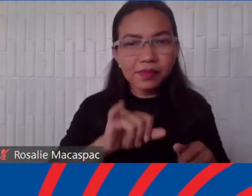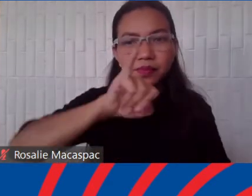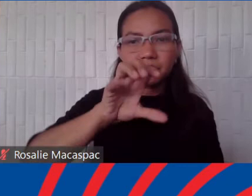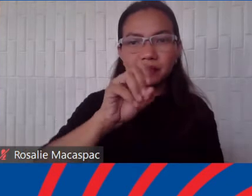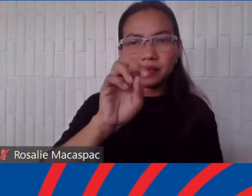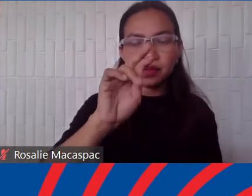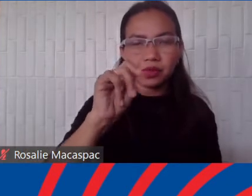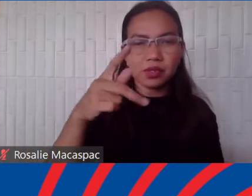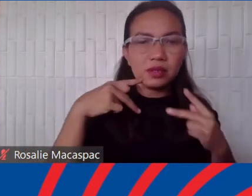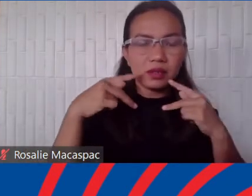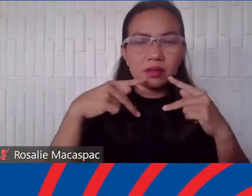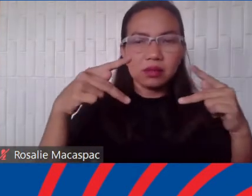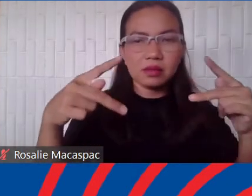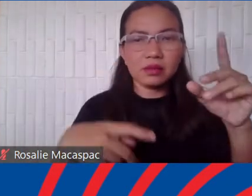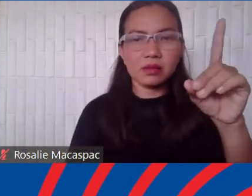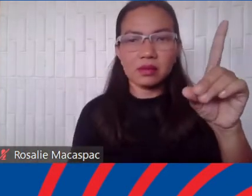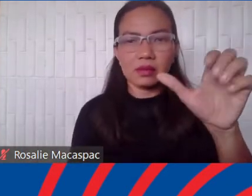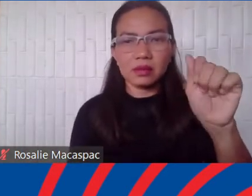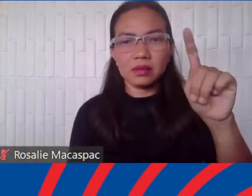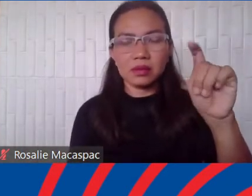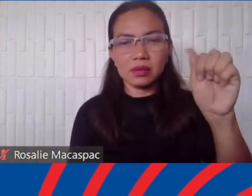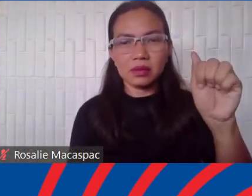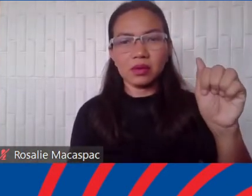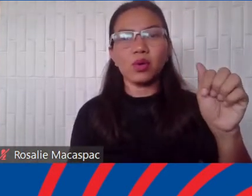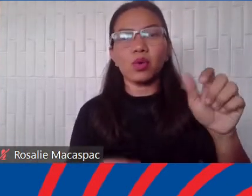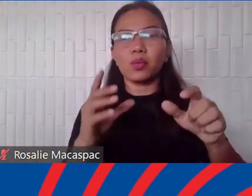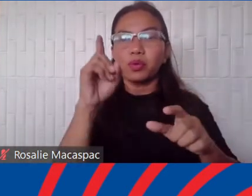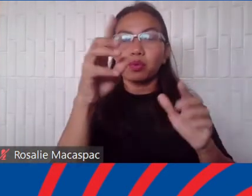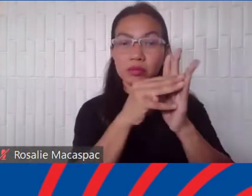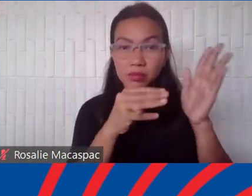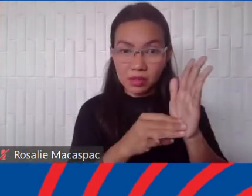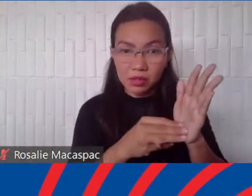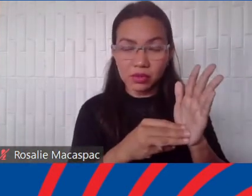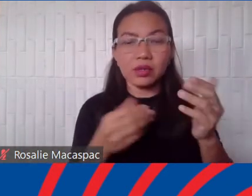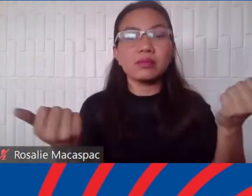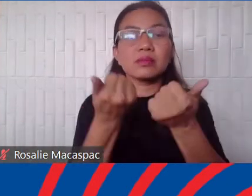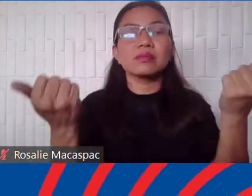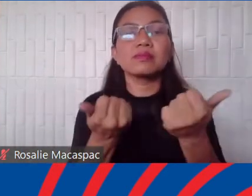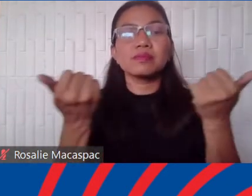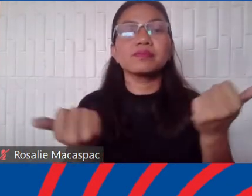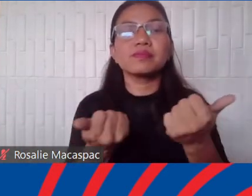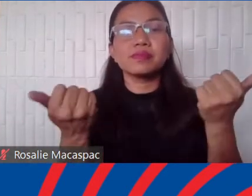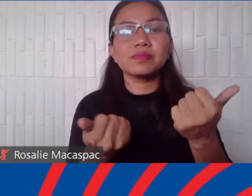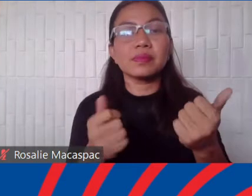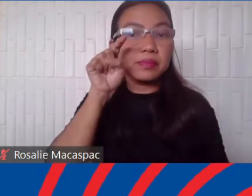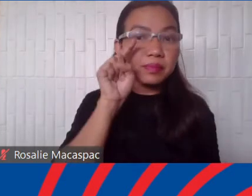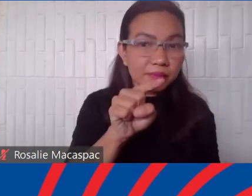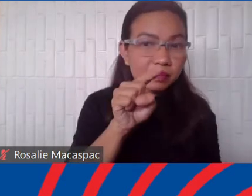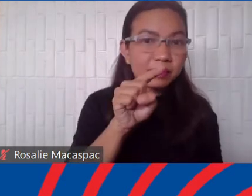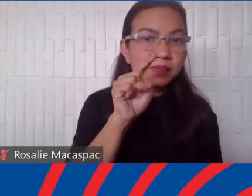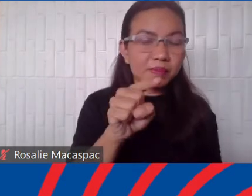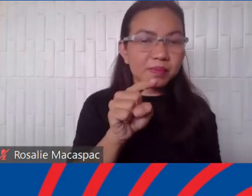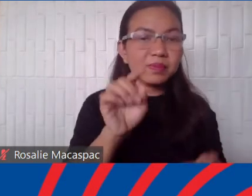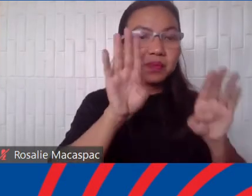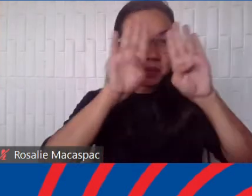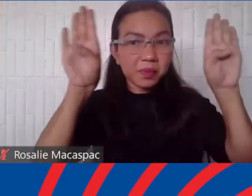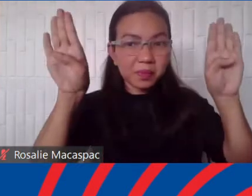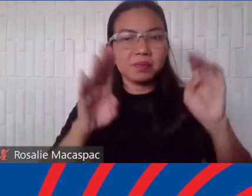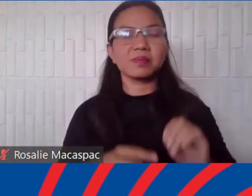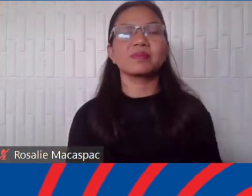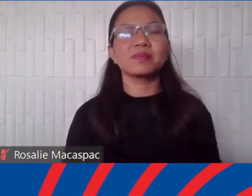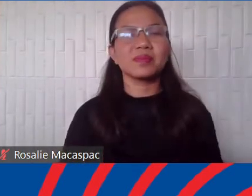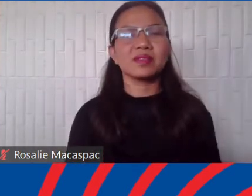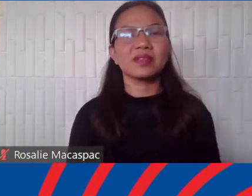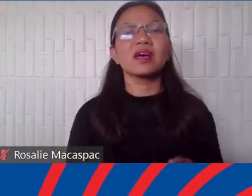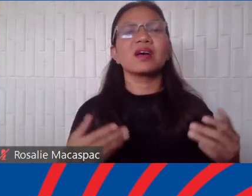data set. So there's over 1 million data set available. So if you click on that, then it will be